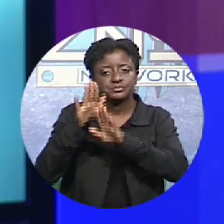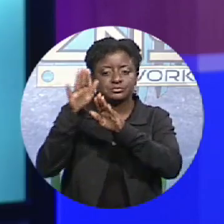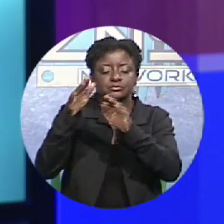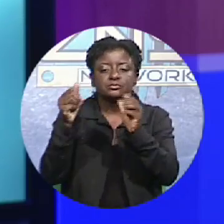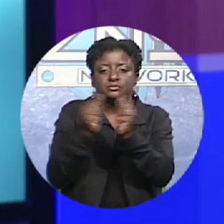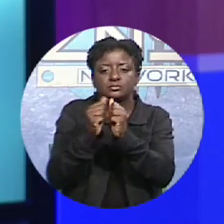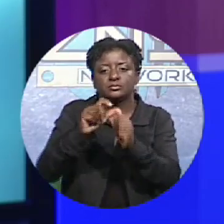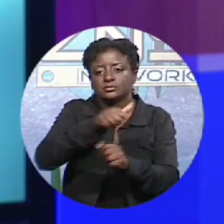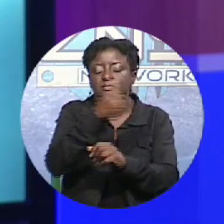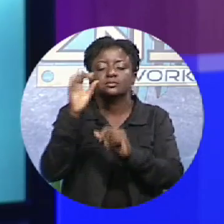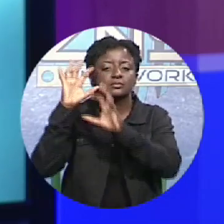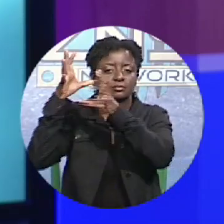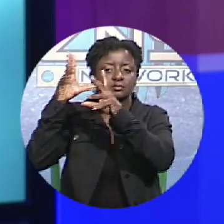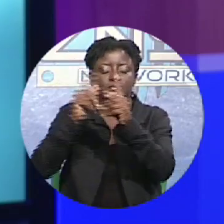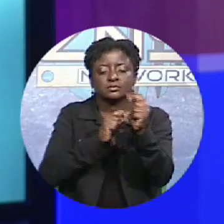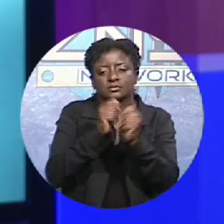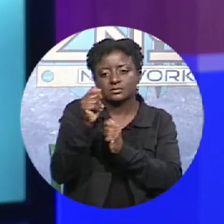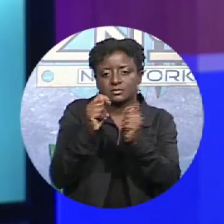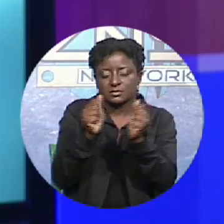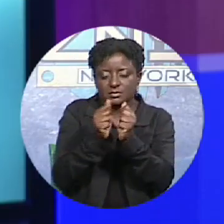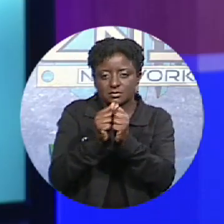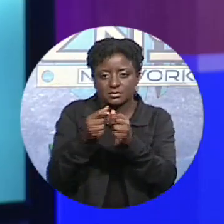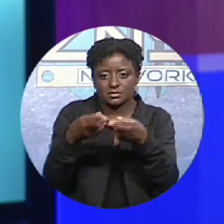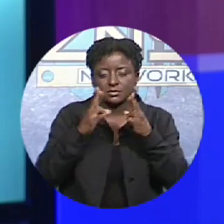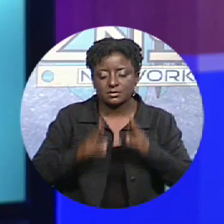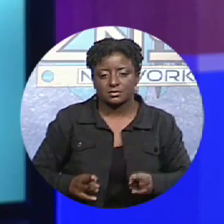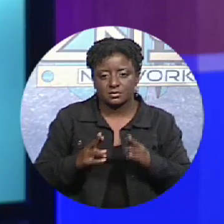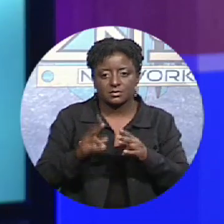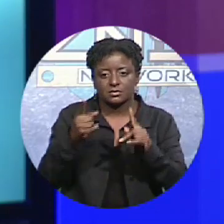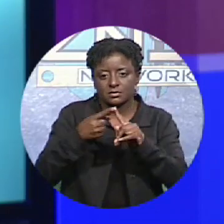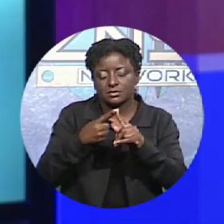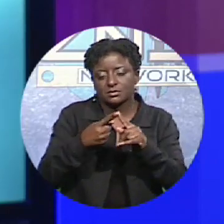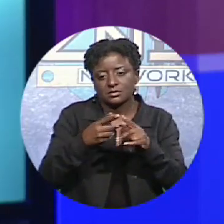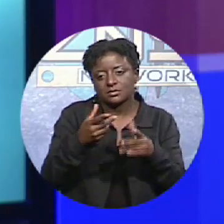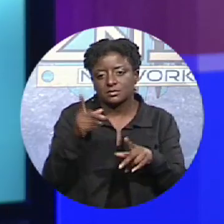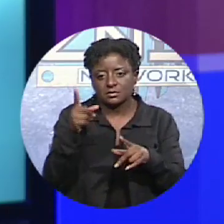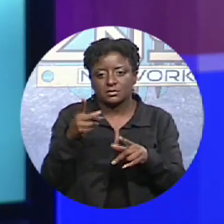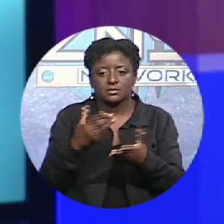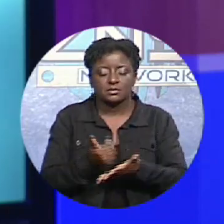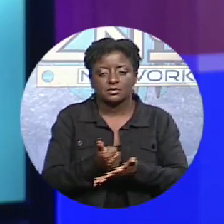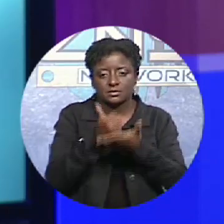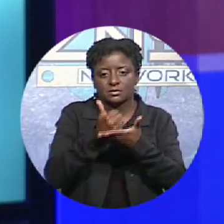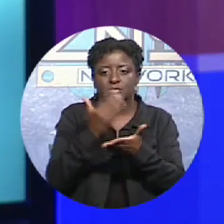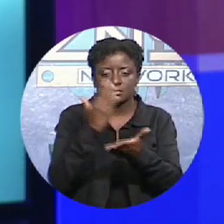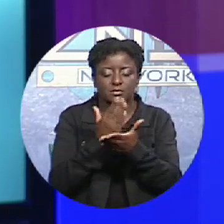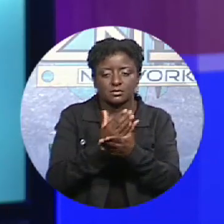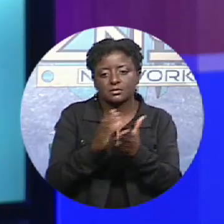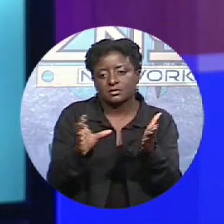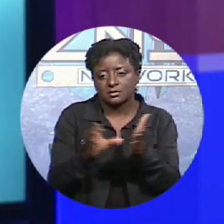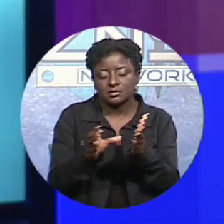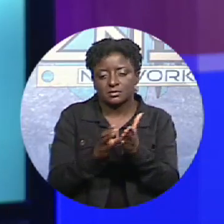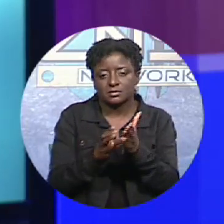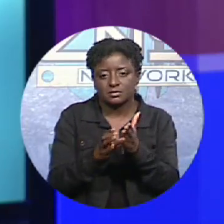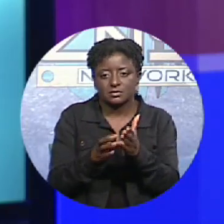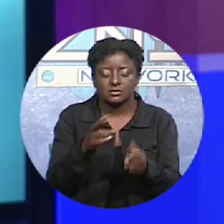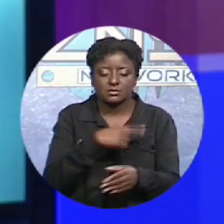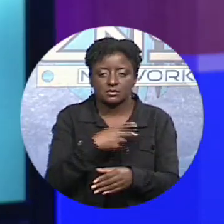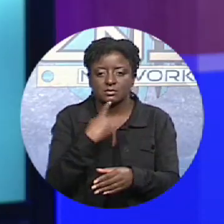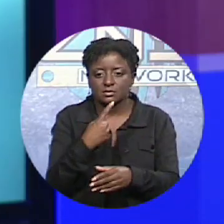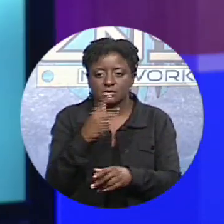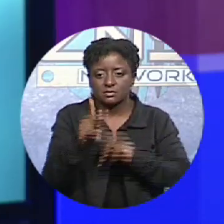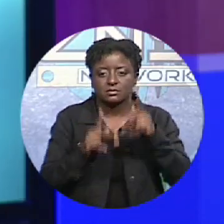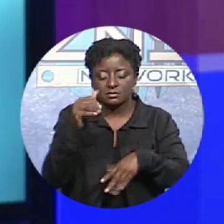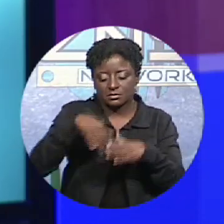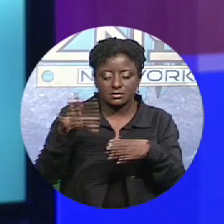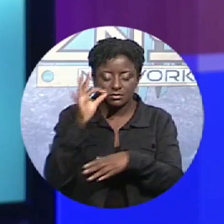one of the vehicles being used to curb crime. The tournament takes place on Friday in the Pinewood community, and Reed said Fox Hillians have